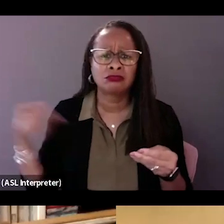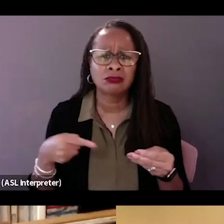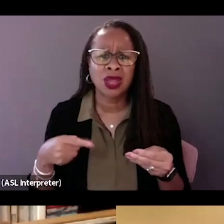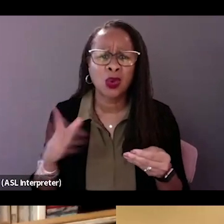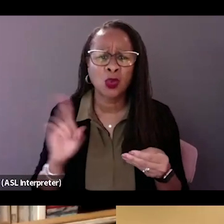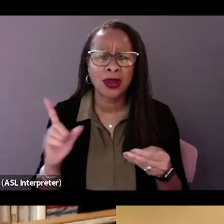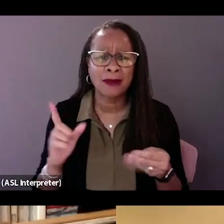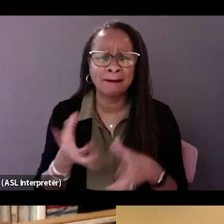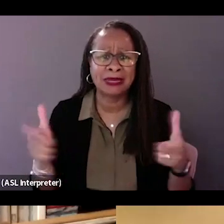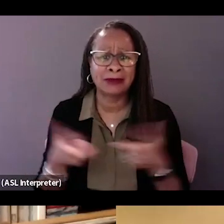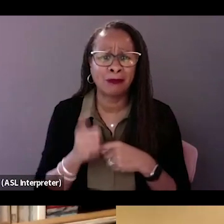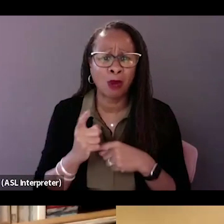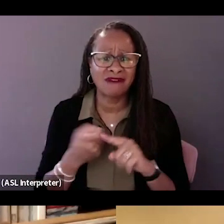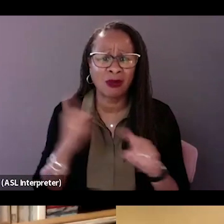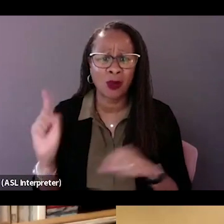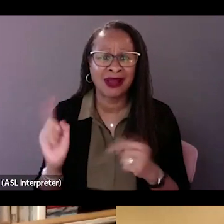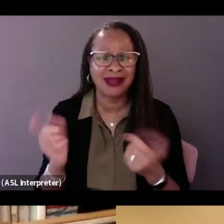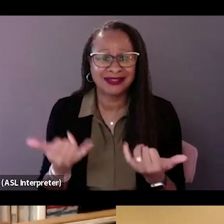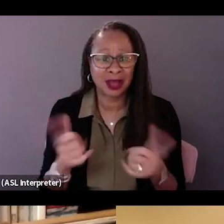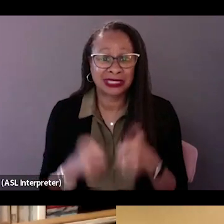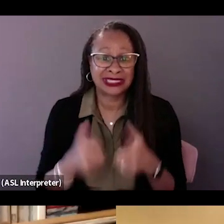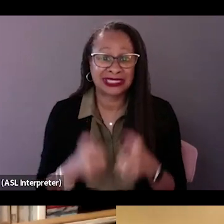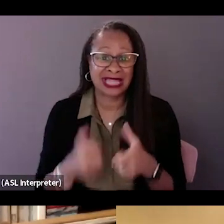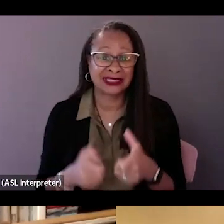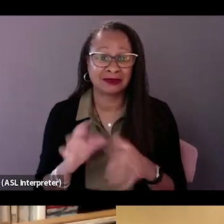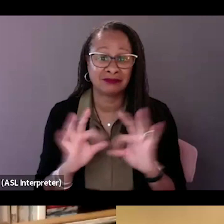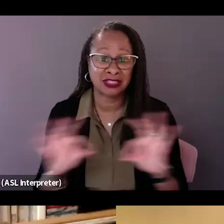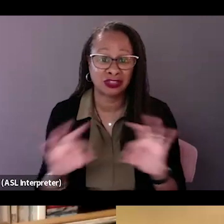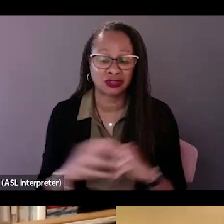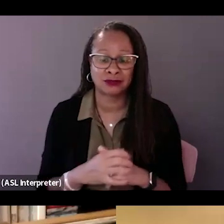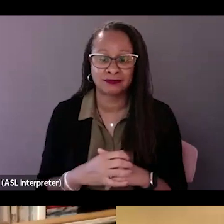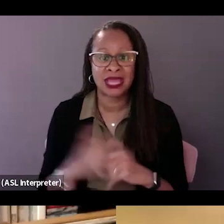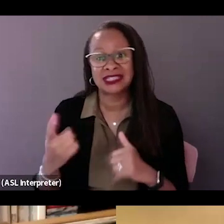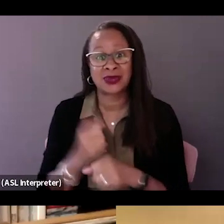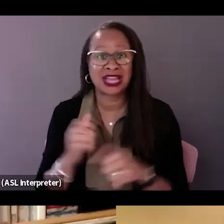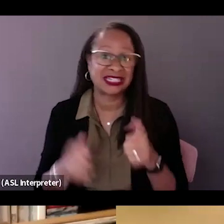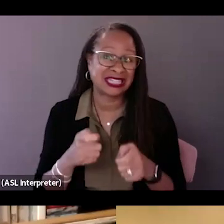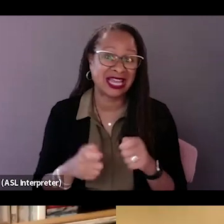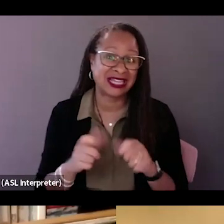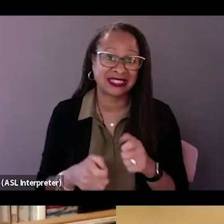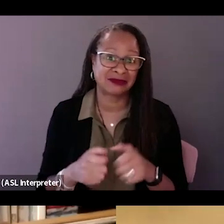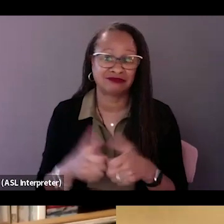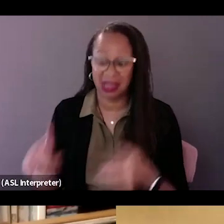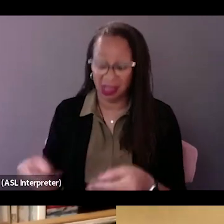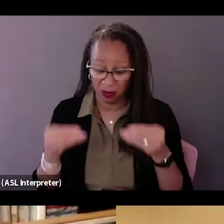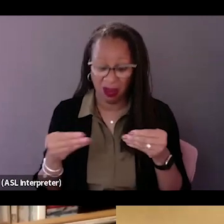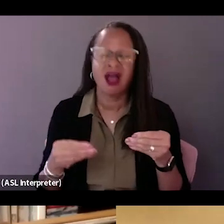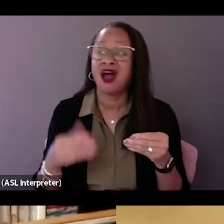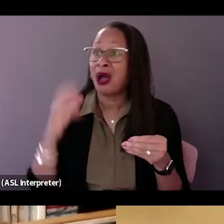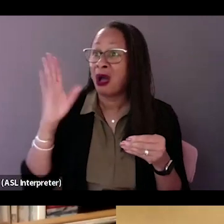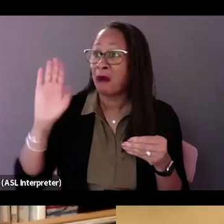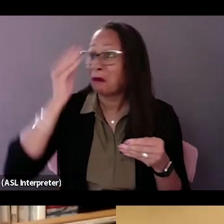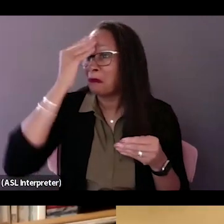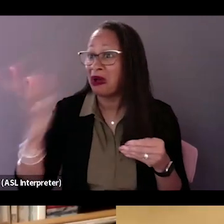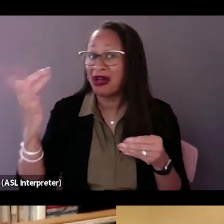big moment, go and pass by? And you were like, somebody got a text, somebody texted somebody else, and that made it to the broadcast. So